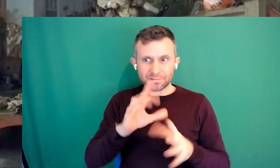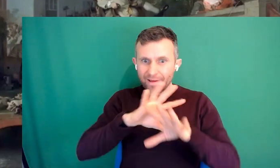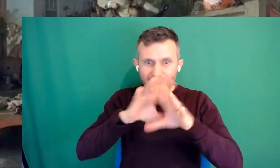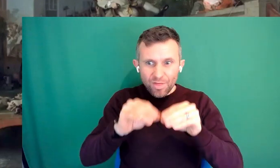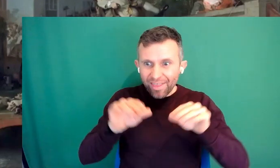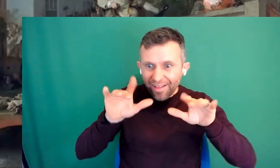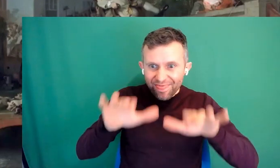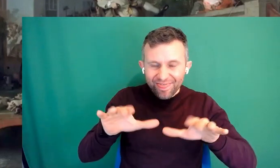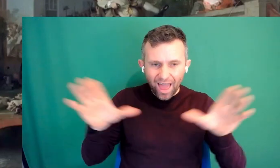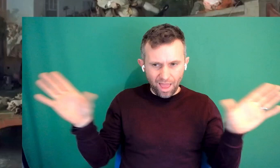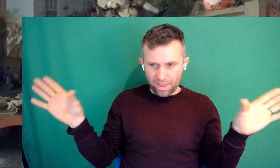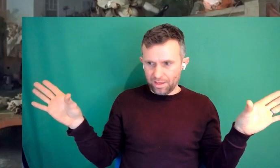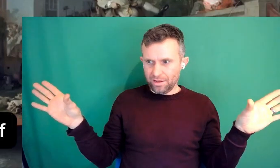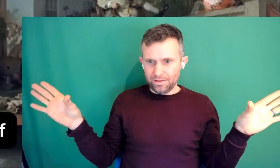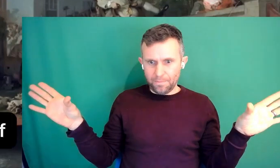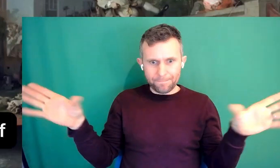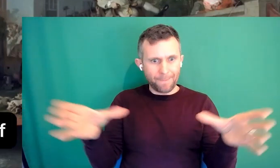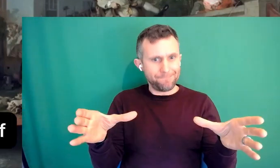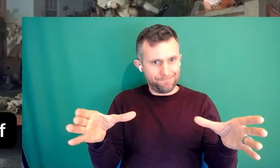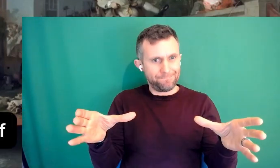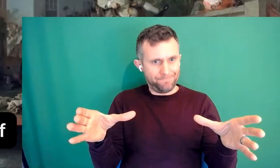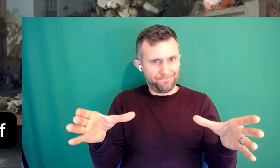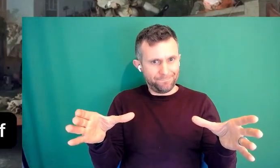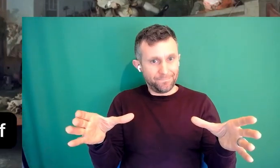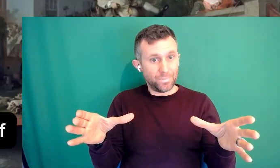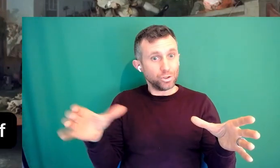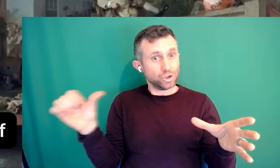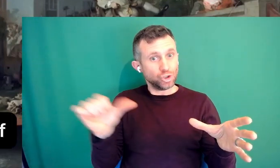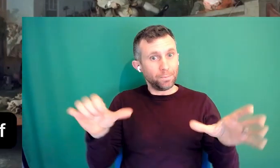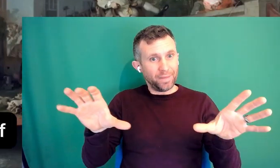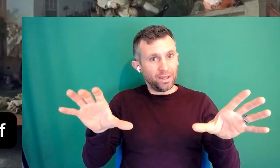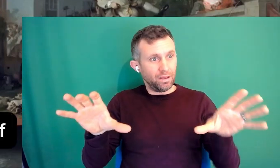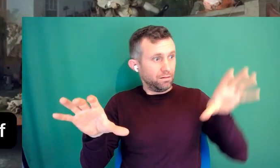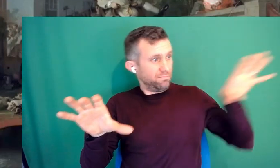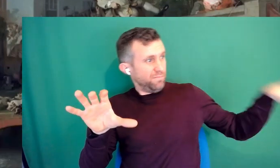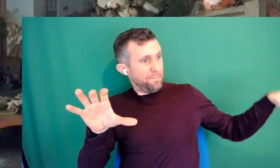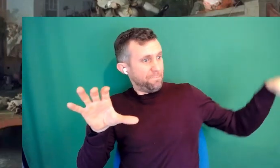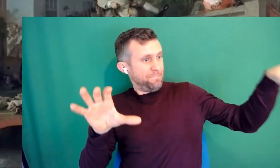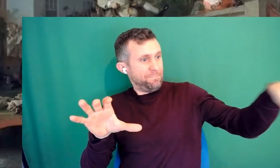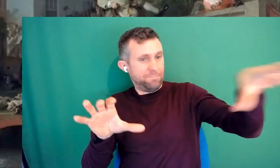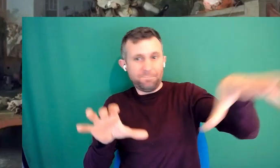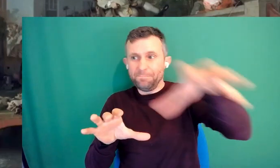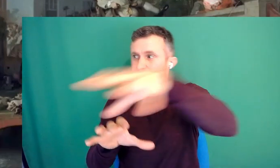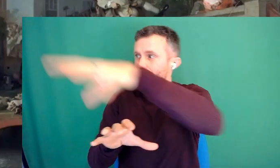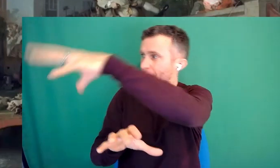were the paintings, and they actually cost more than the house itself.